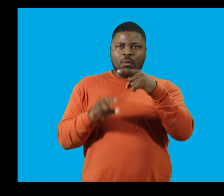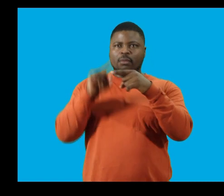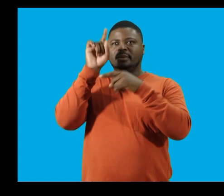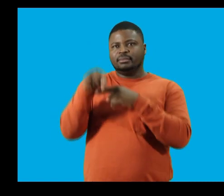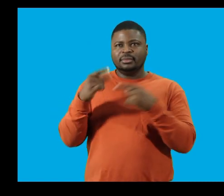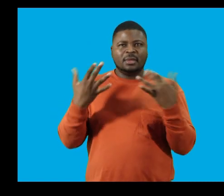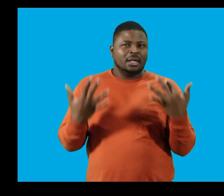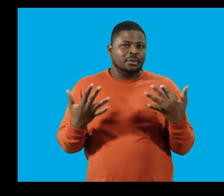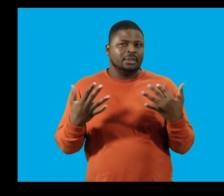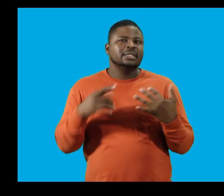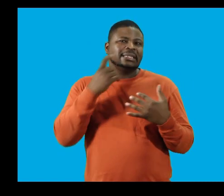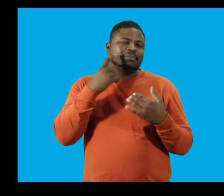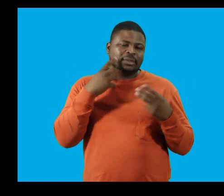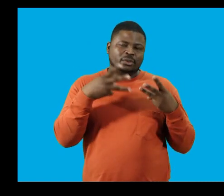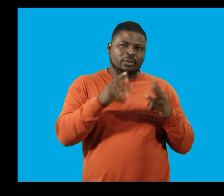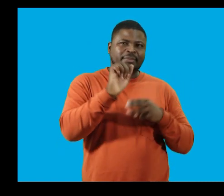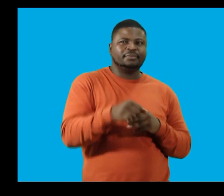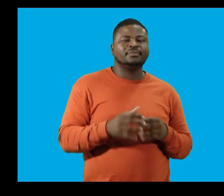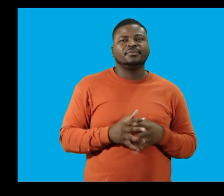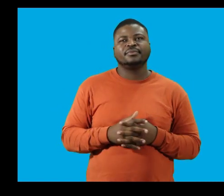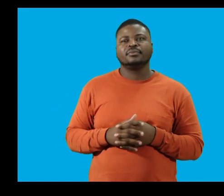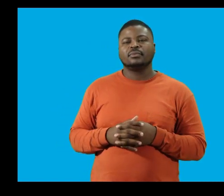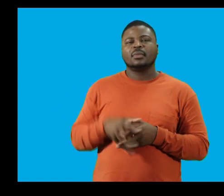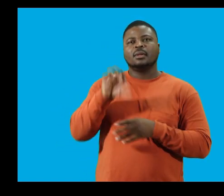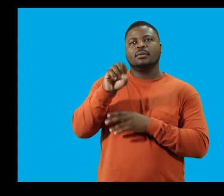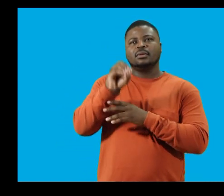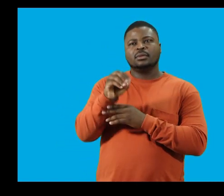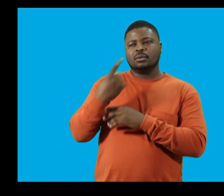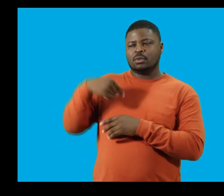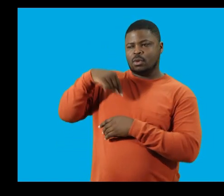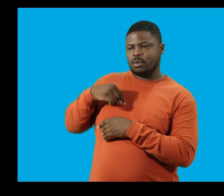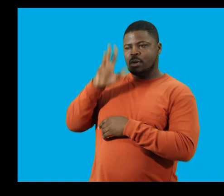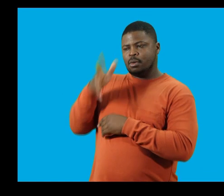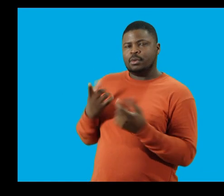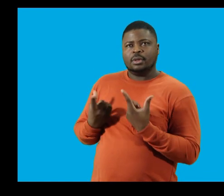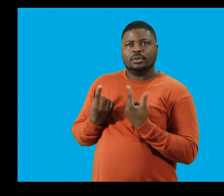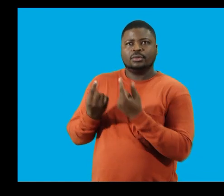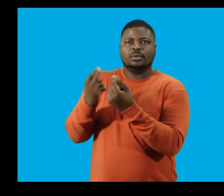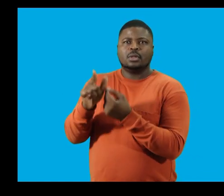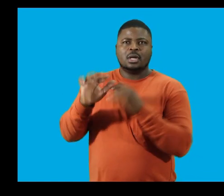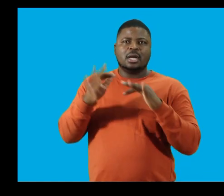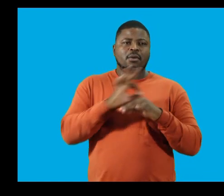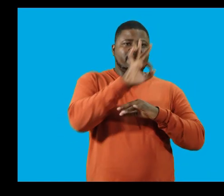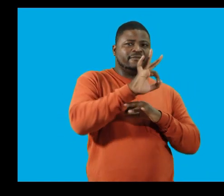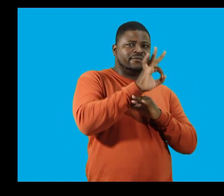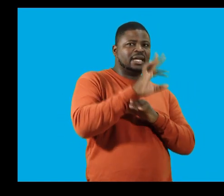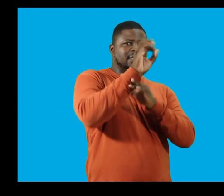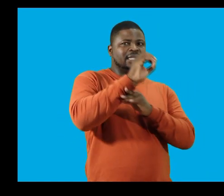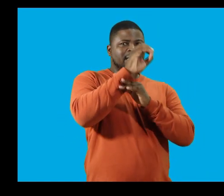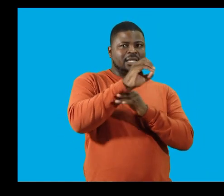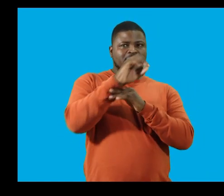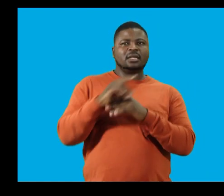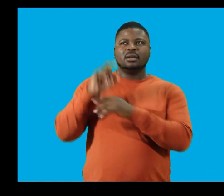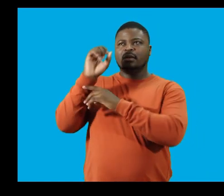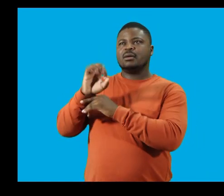in simplest form. So now what they want to do is we need to go and write it as a ratio,